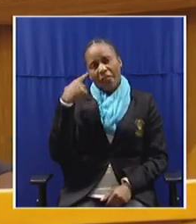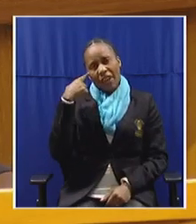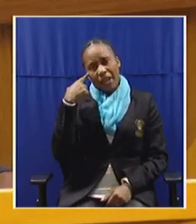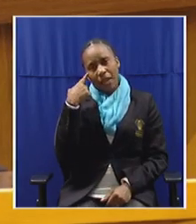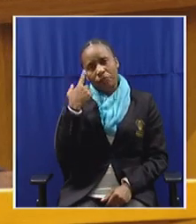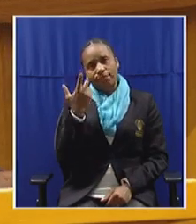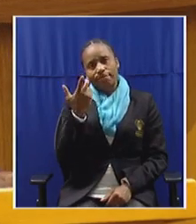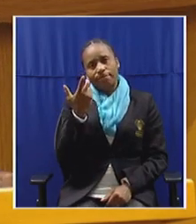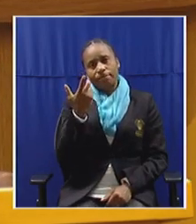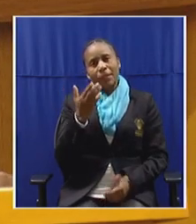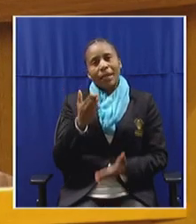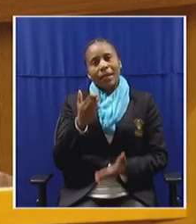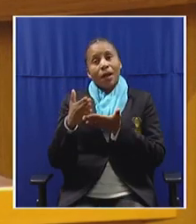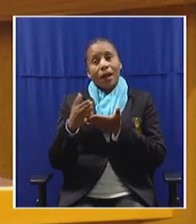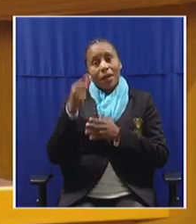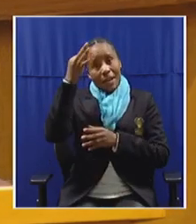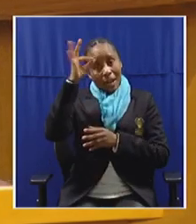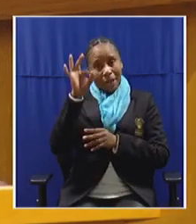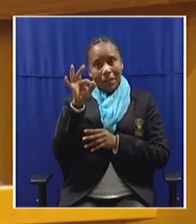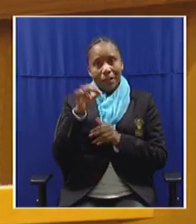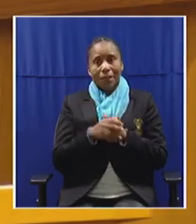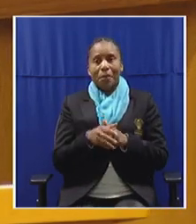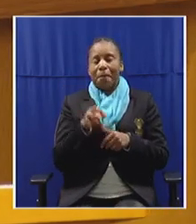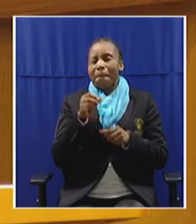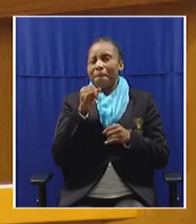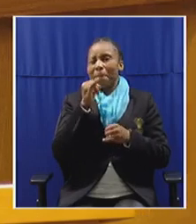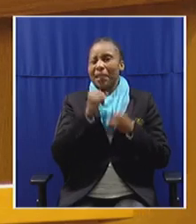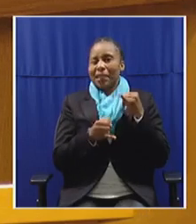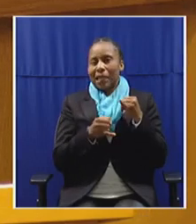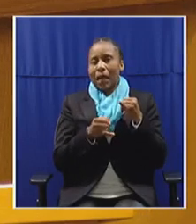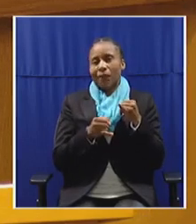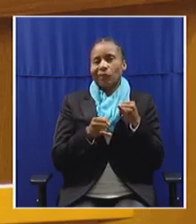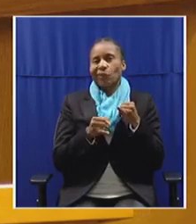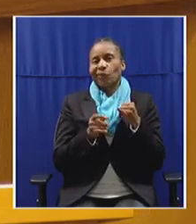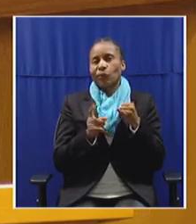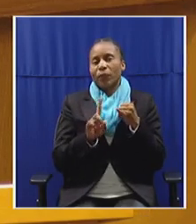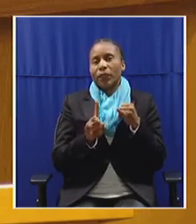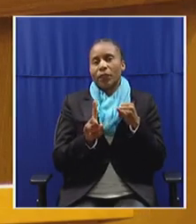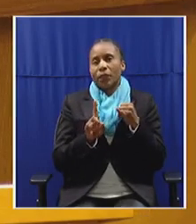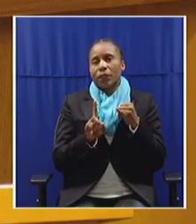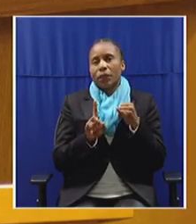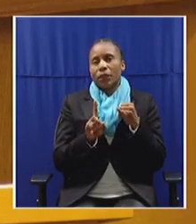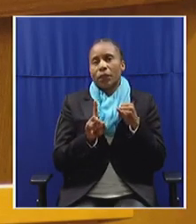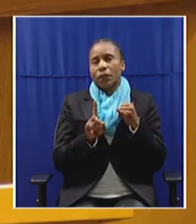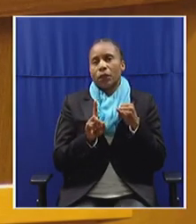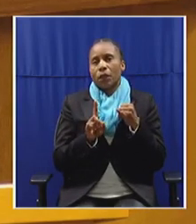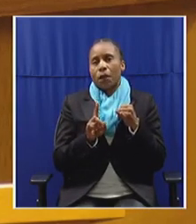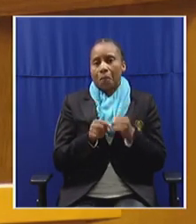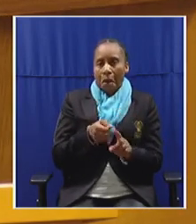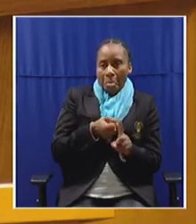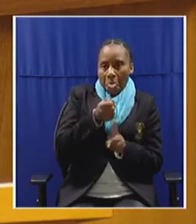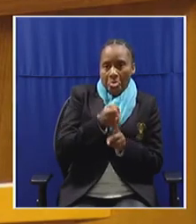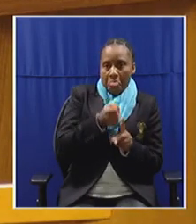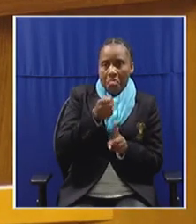of government, the shortcoming is that we have not persuaded the private